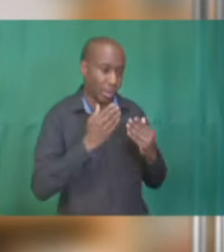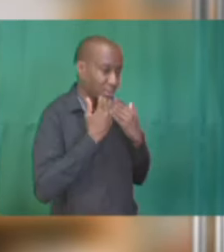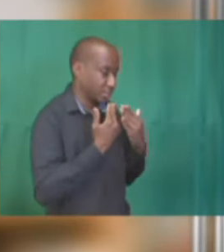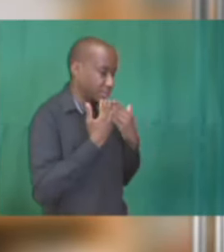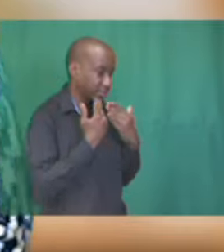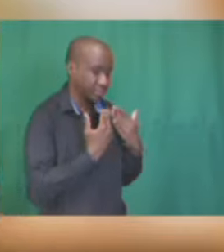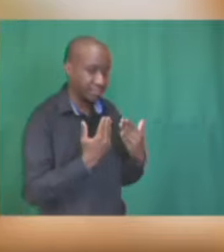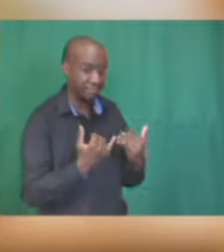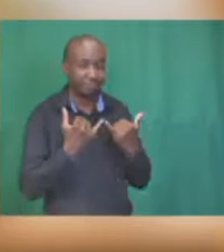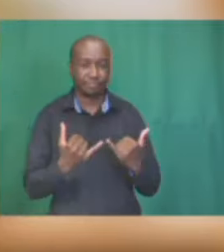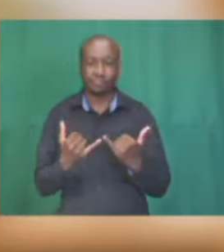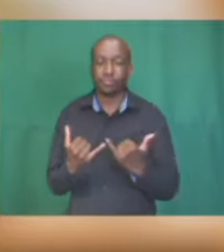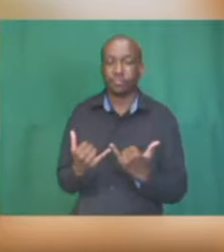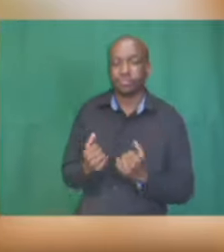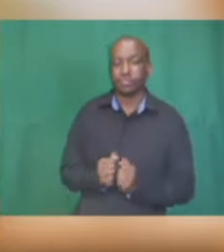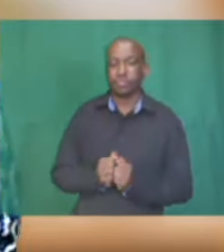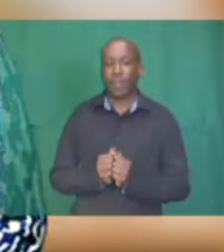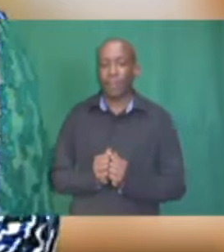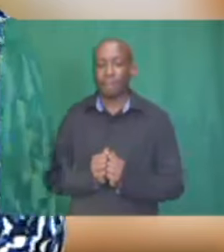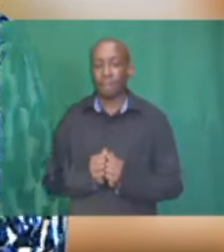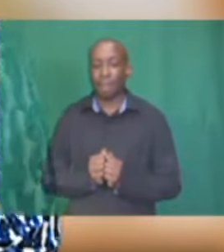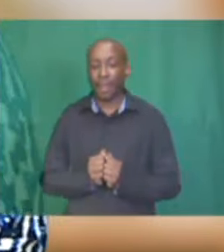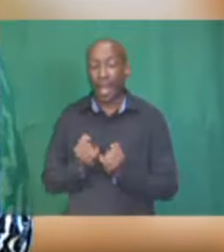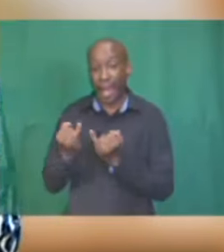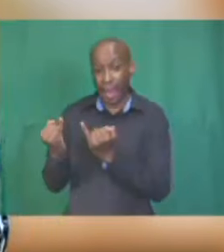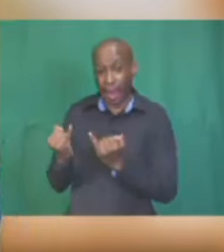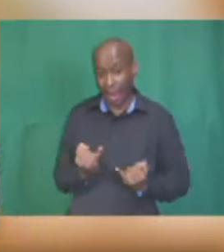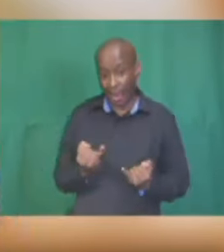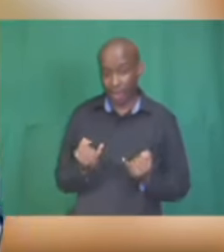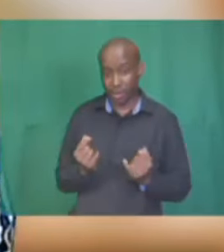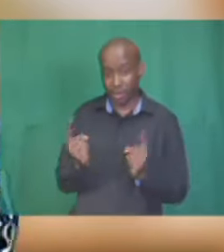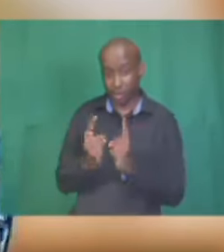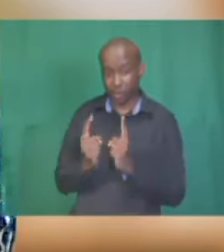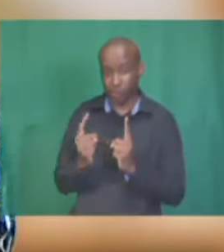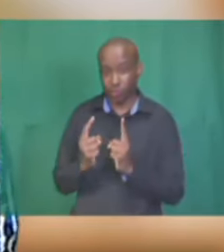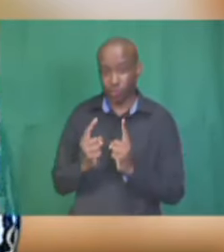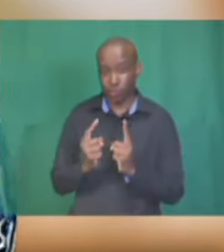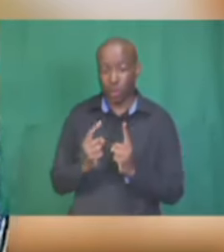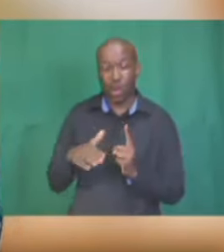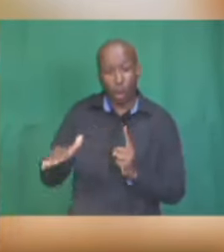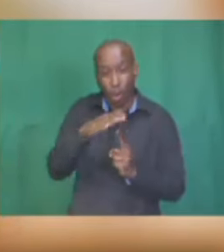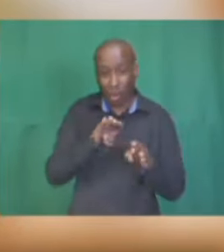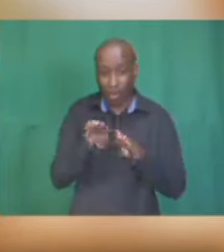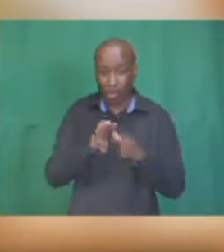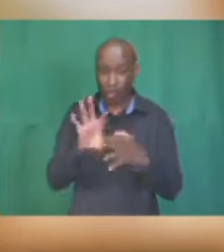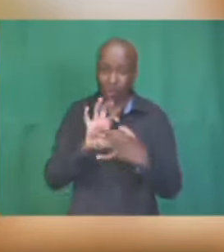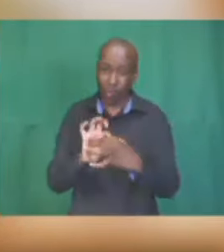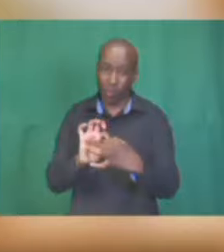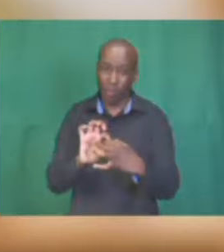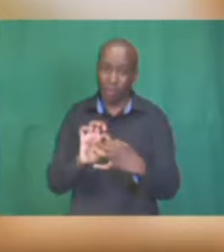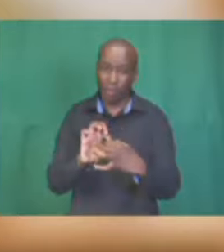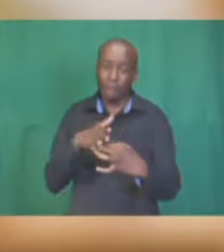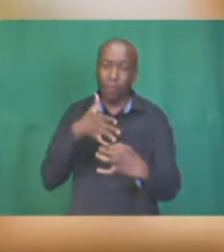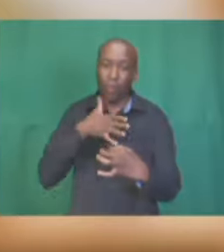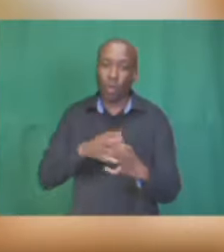much, Wazi. Maybe a brief introduction of my lesson. My viewer at home, I want to make an